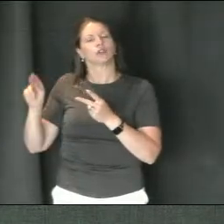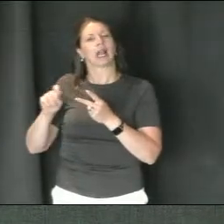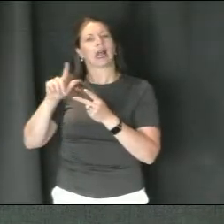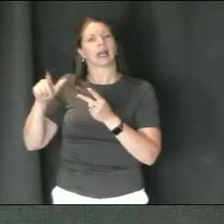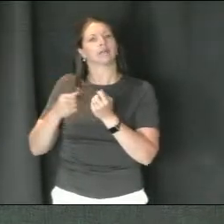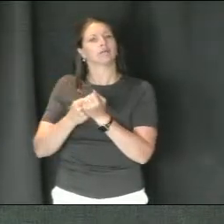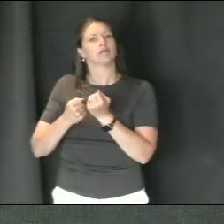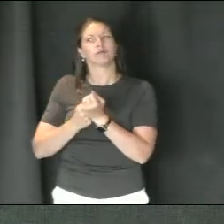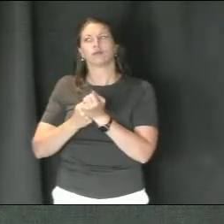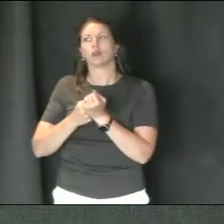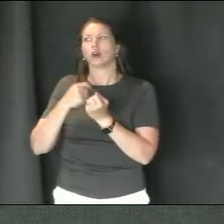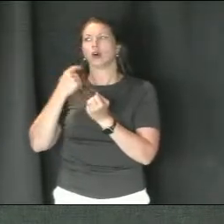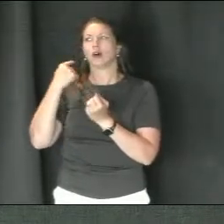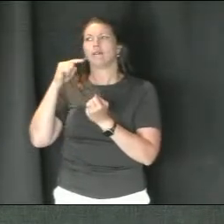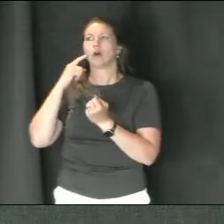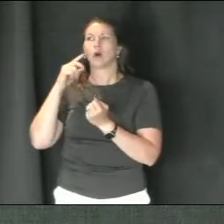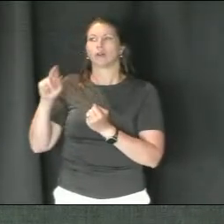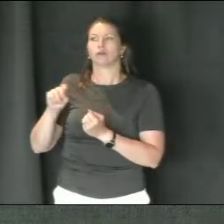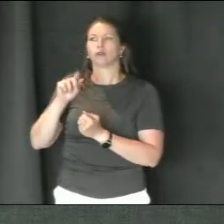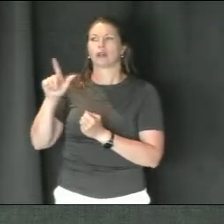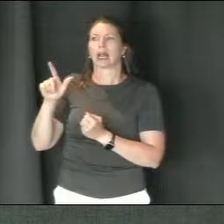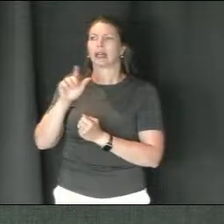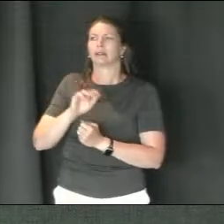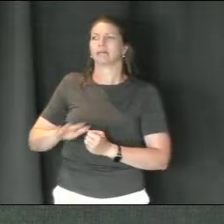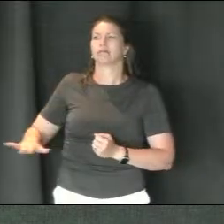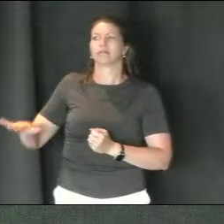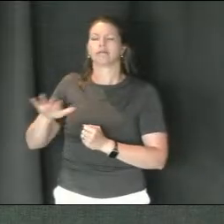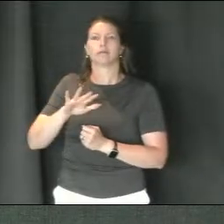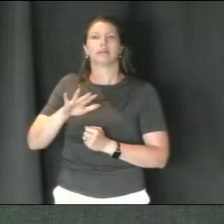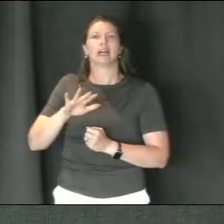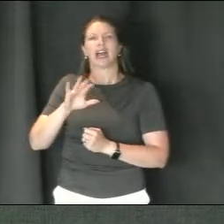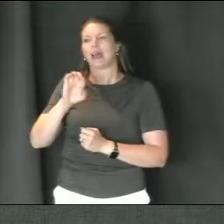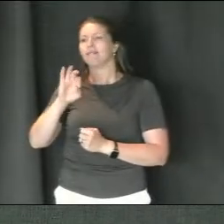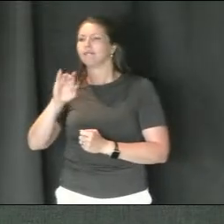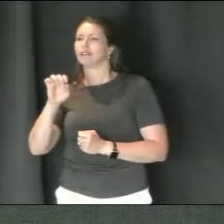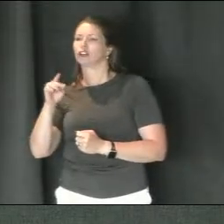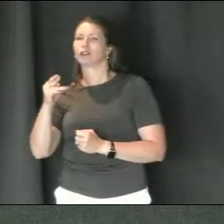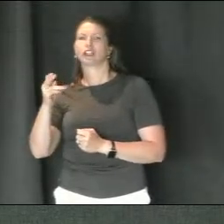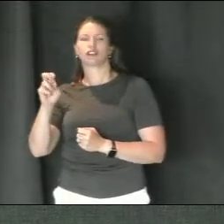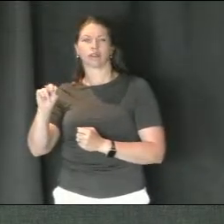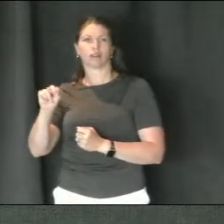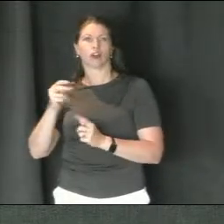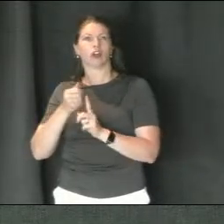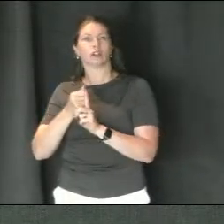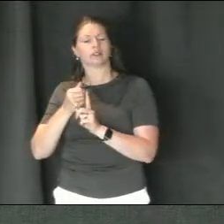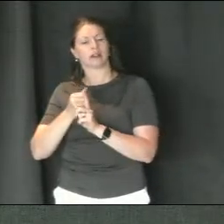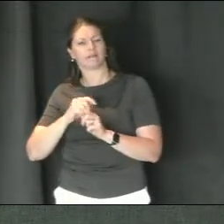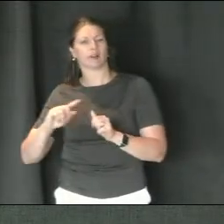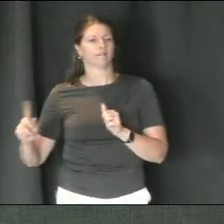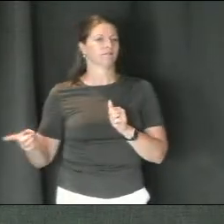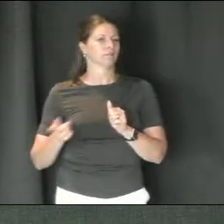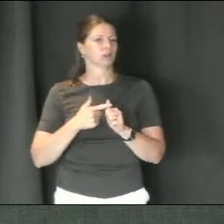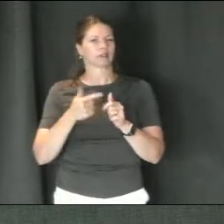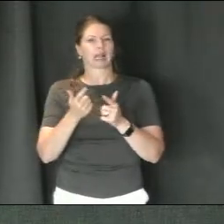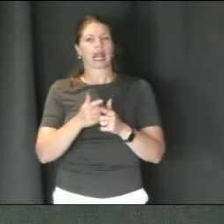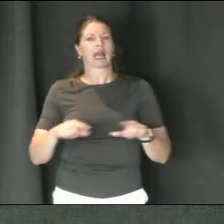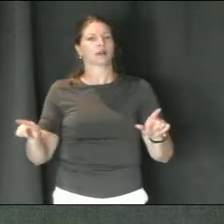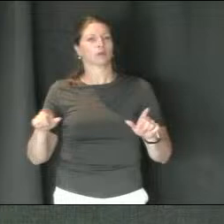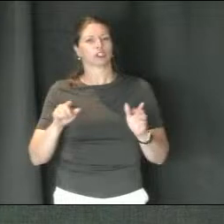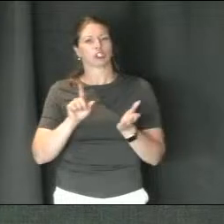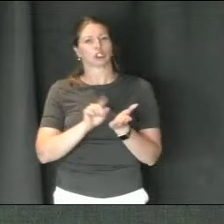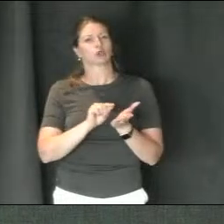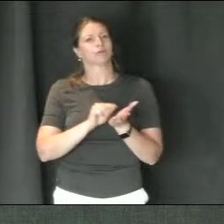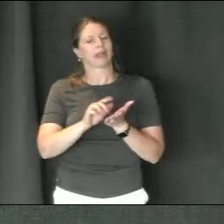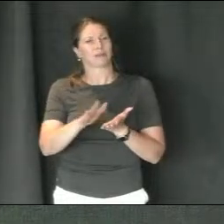de Labrador. She contributed to the publication of Le Gabiteur, our province's first French-language newspaper, and was a